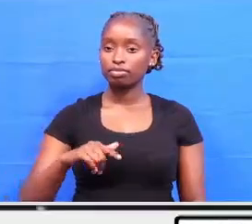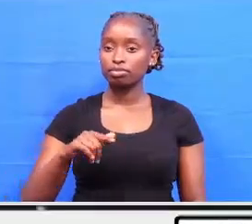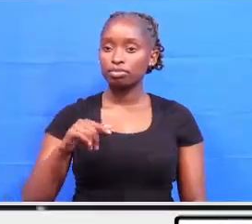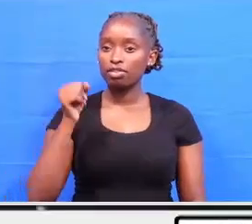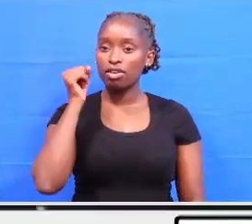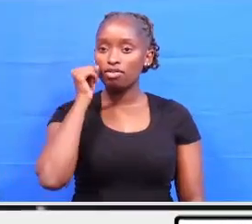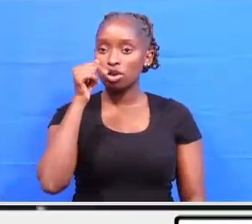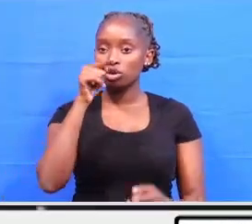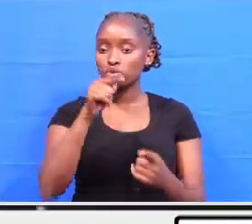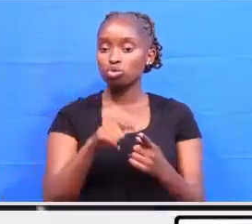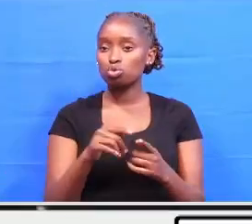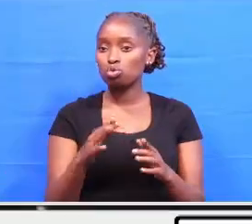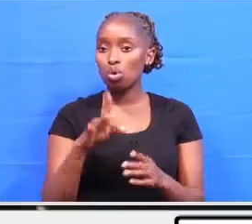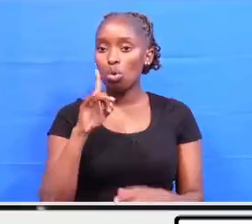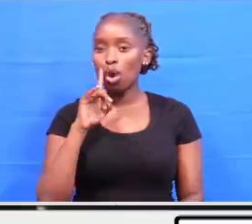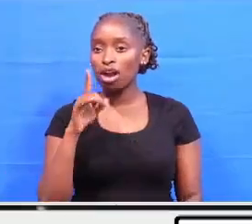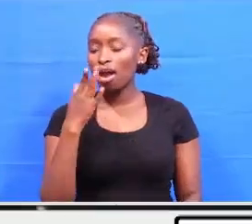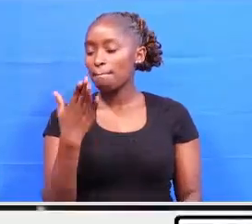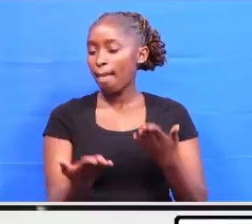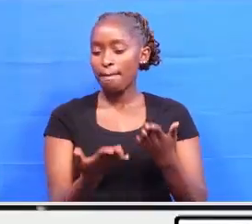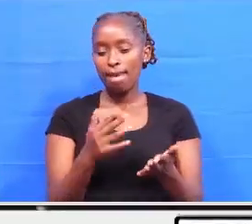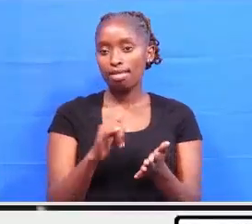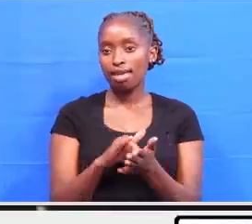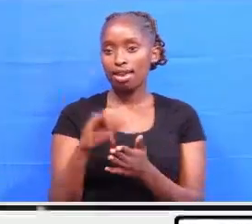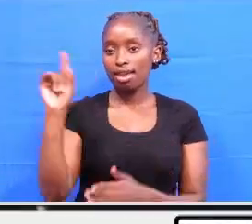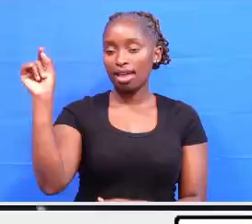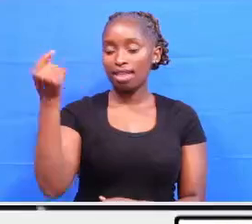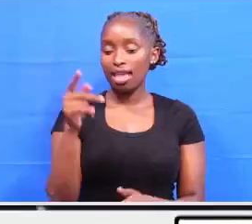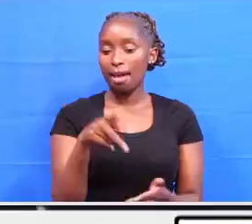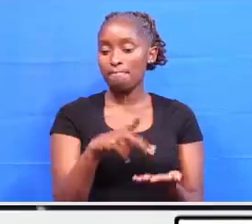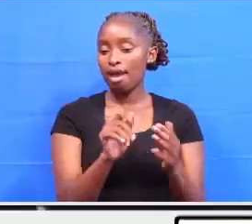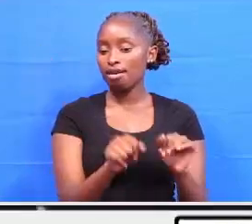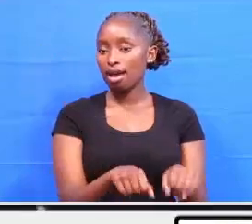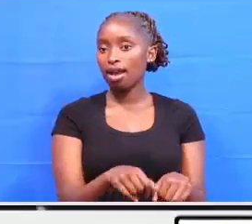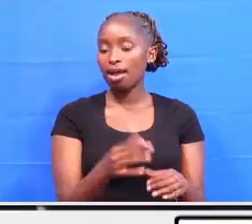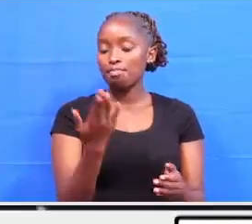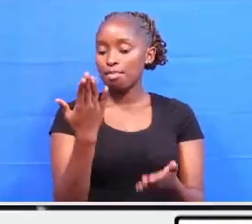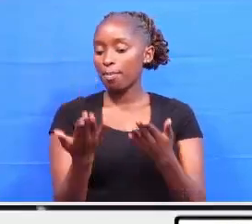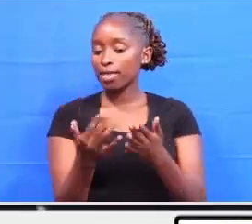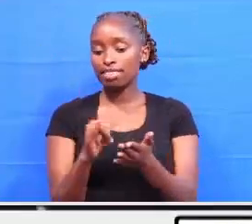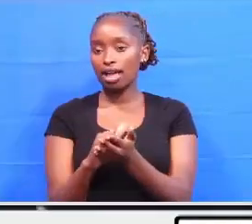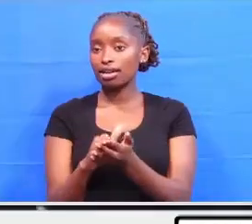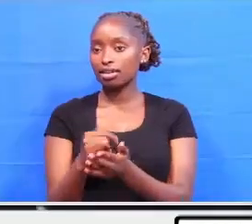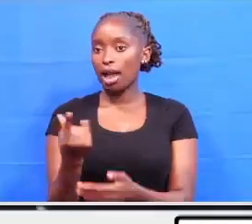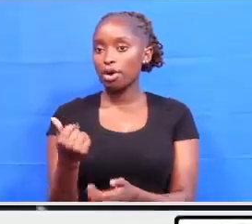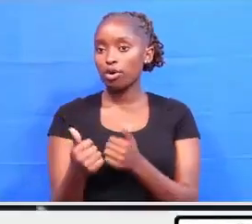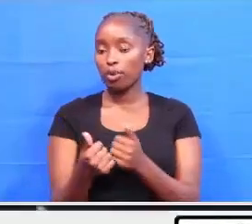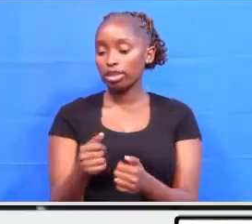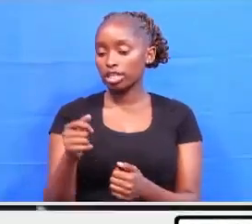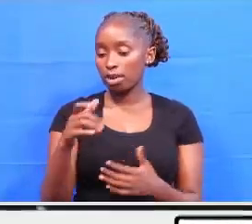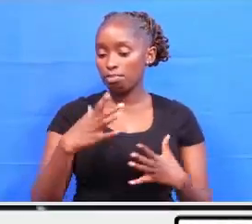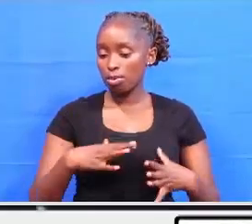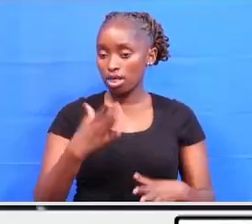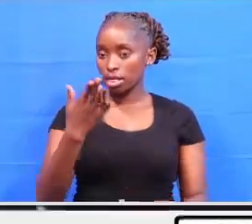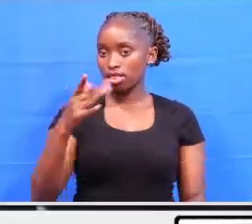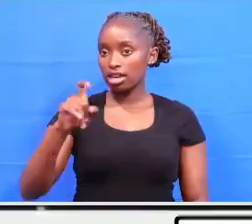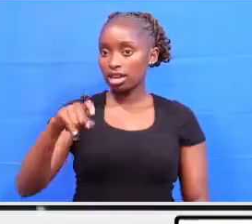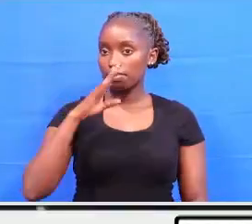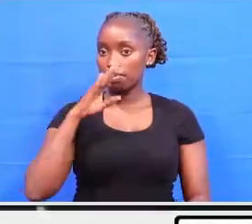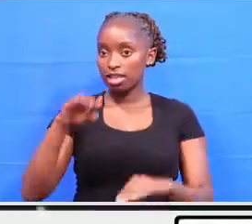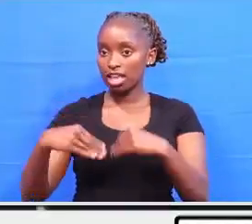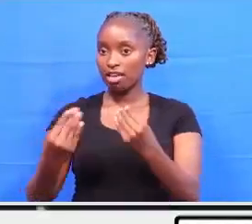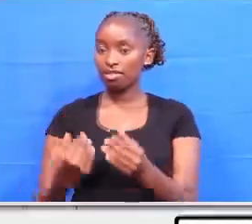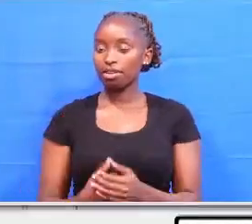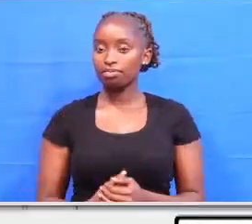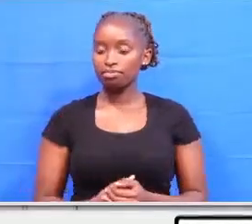100 shillings because maybe that is what Kenyans could pay. Maybe that is the amount that people should be given so that they pay. We can't even talk about